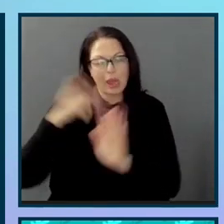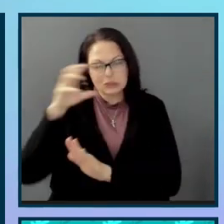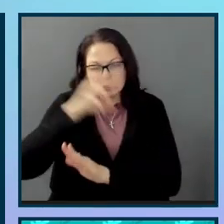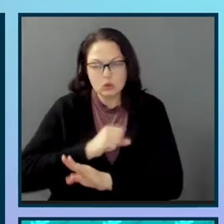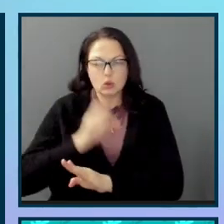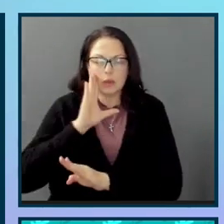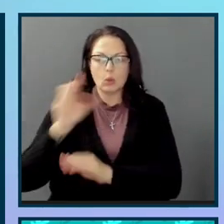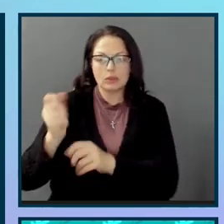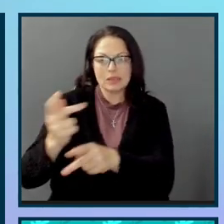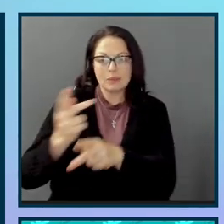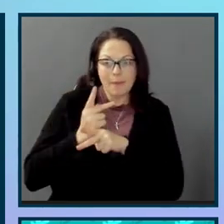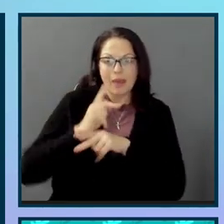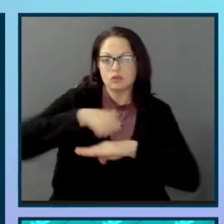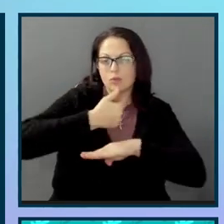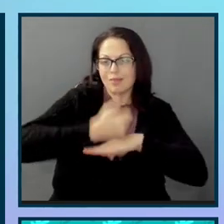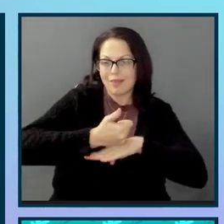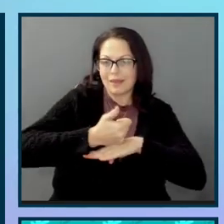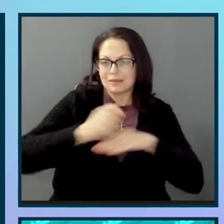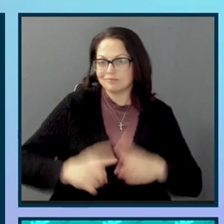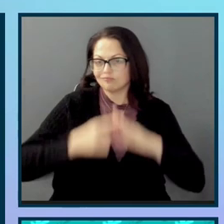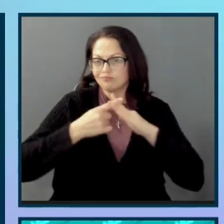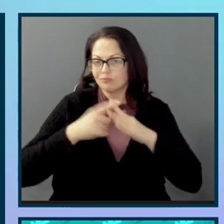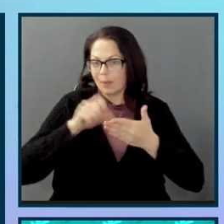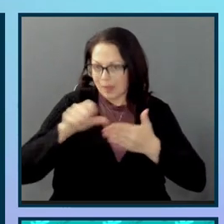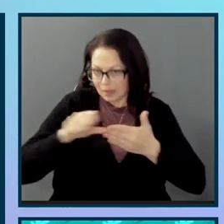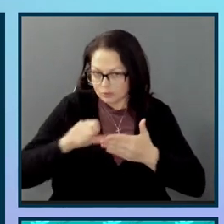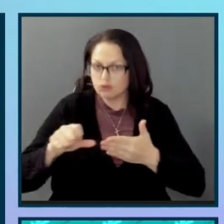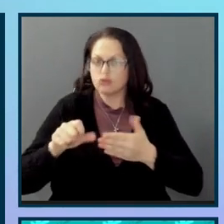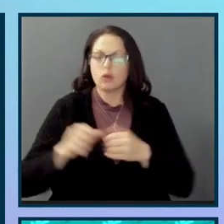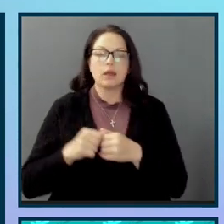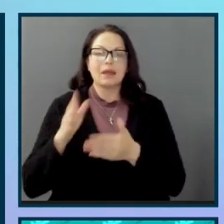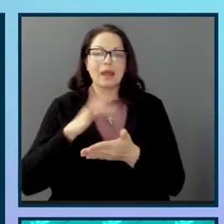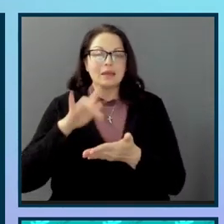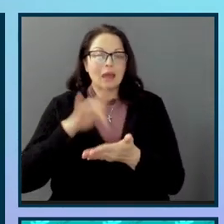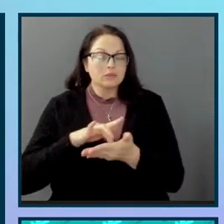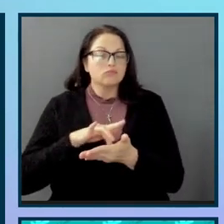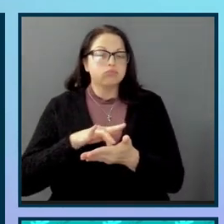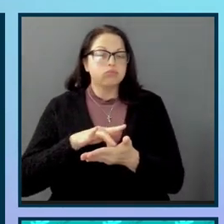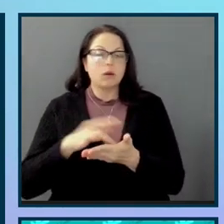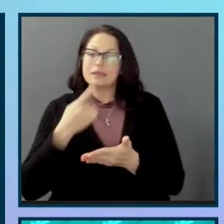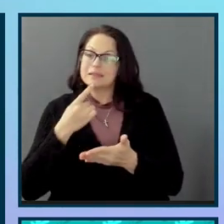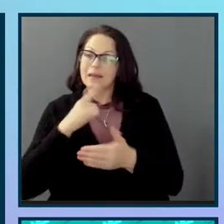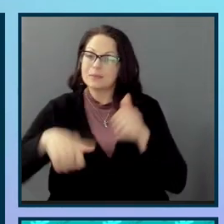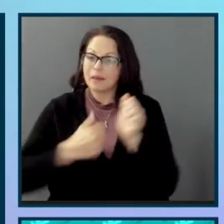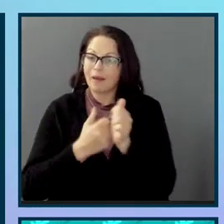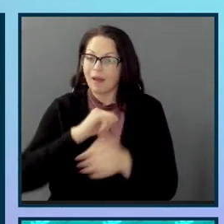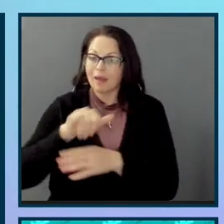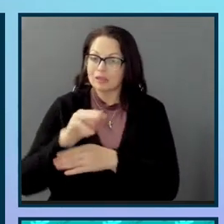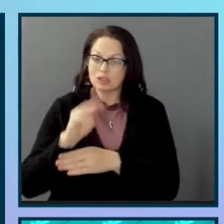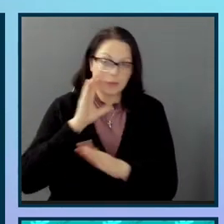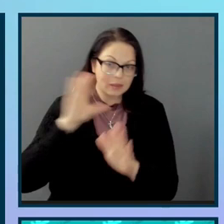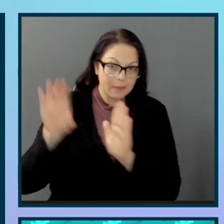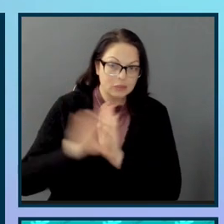page. In the center, there's an image that says behind the gem. In the image, there are